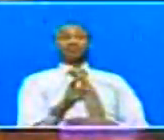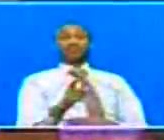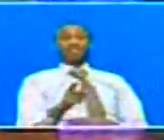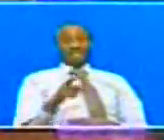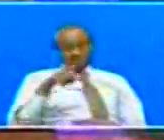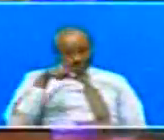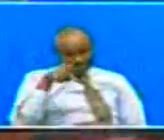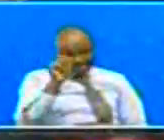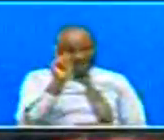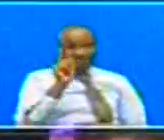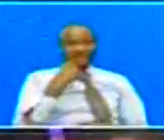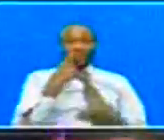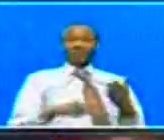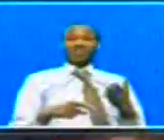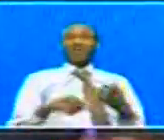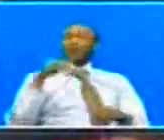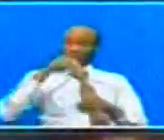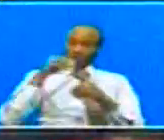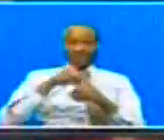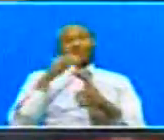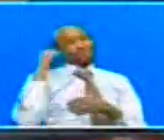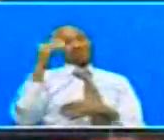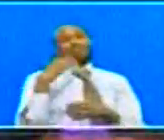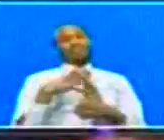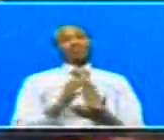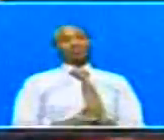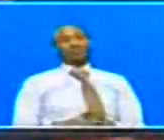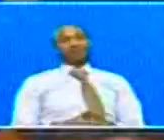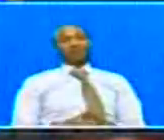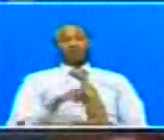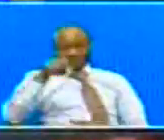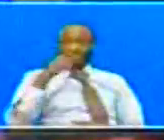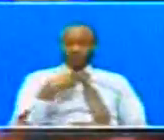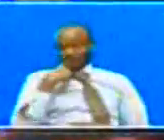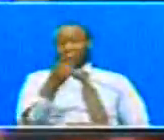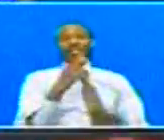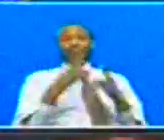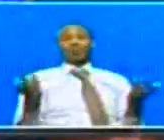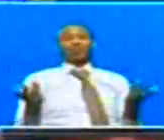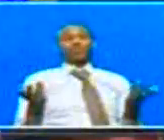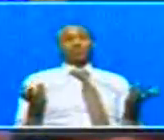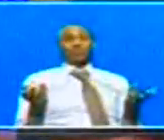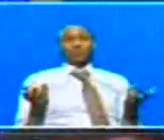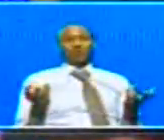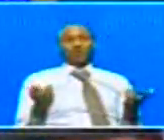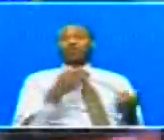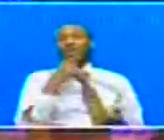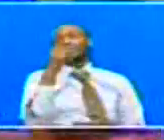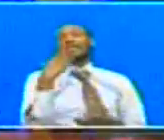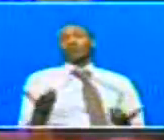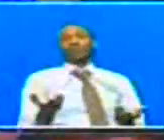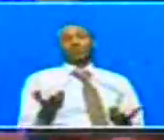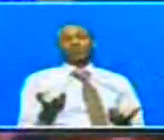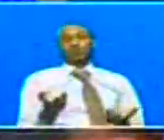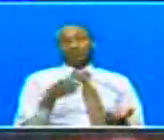among the 50 most wanted people in the world. So you know these things. Why do you want me to say them here? Don't say it. Yeah. Don't say it. Why do you want me to say them? And then you